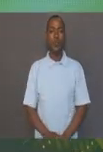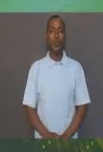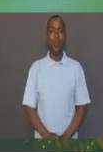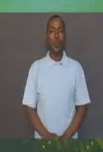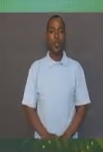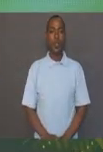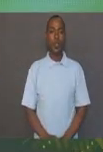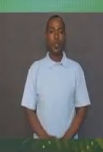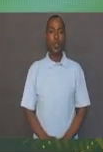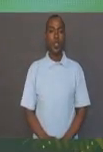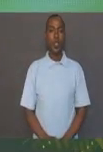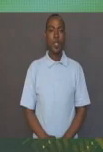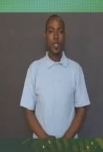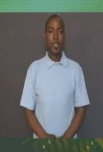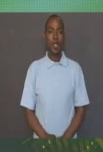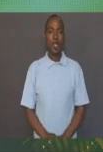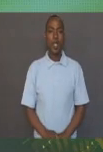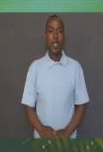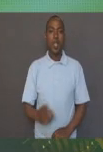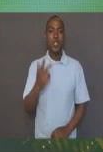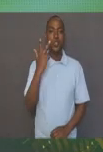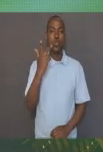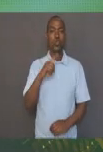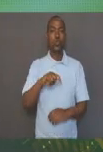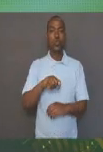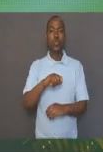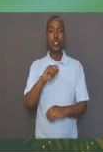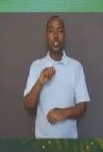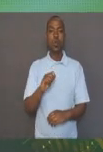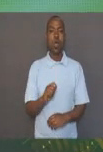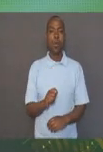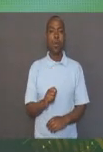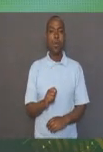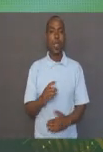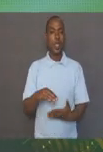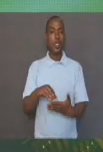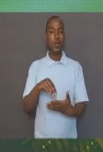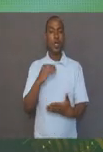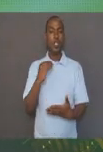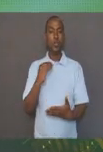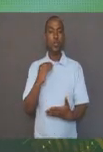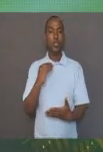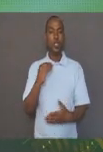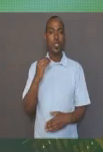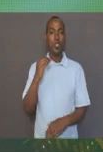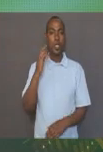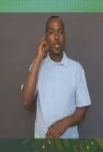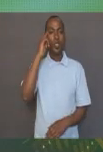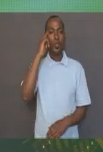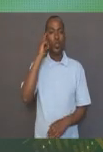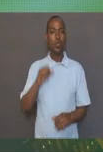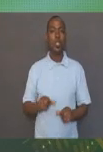Remember to save room for the 3 institutions we will be learning about in our